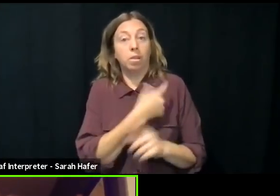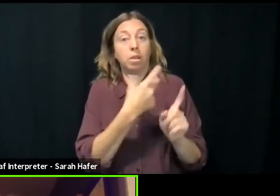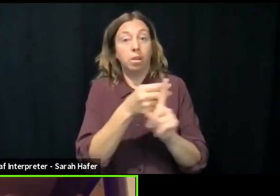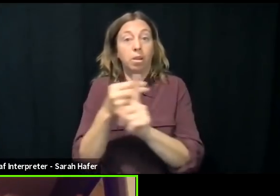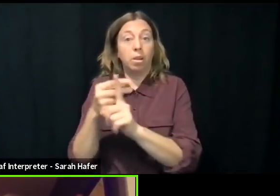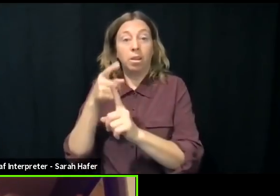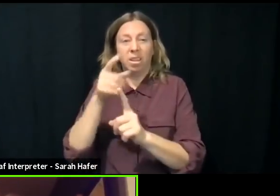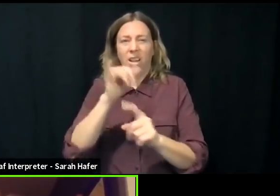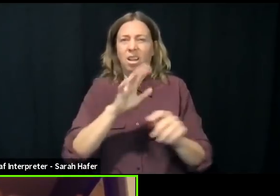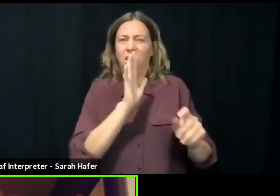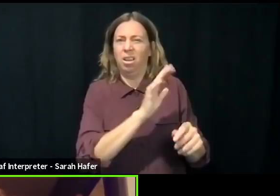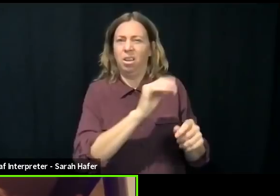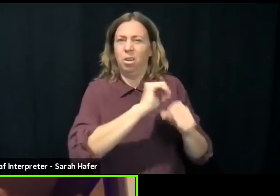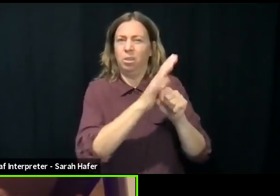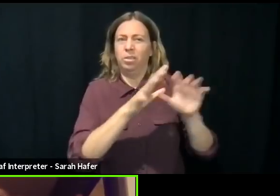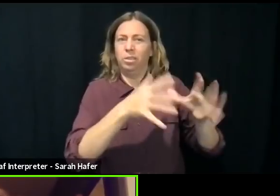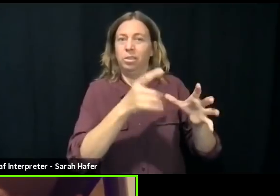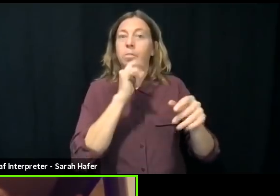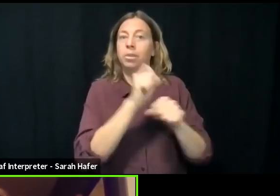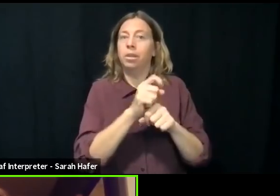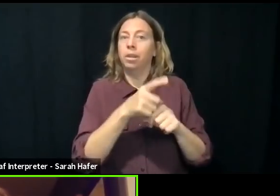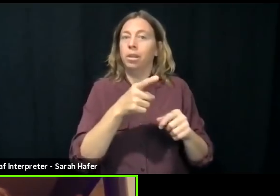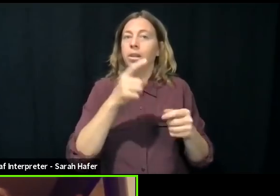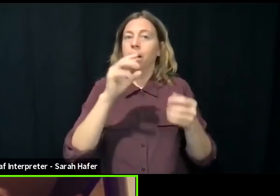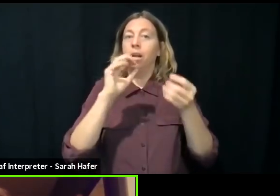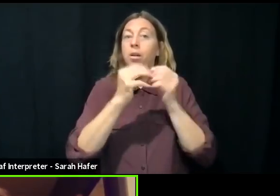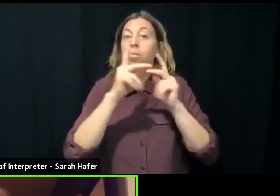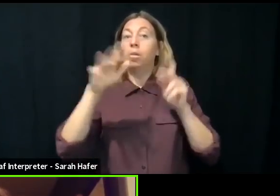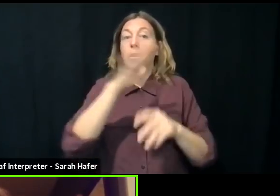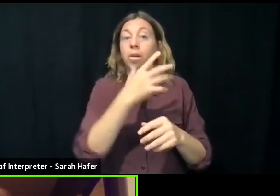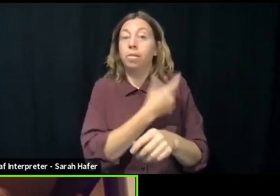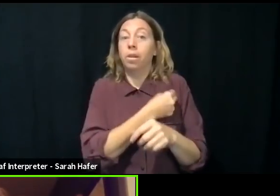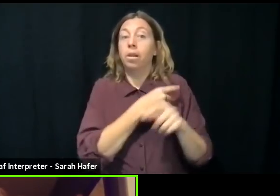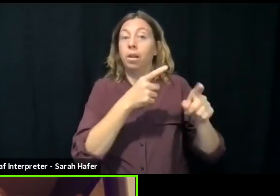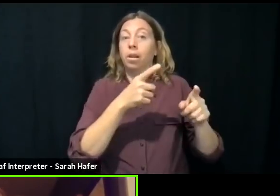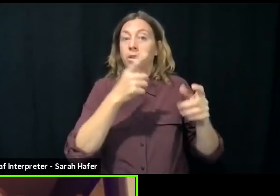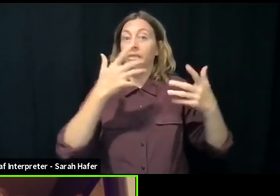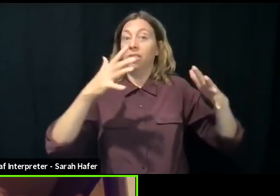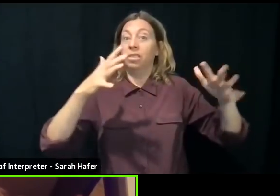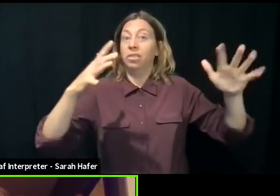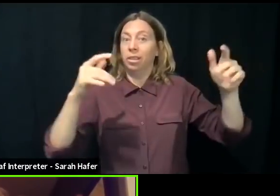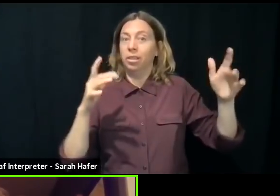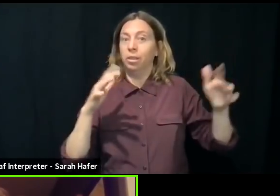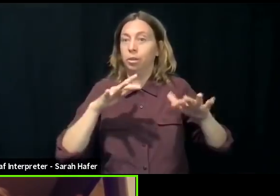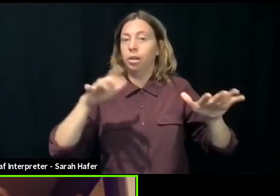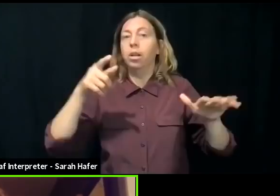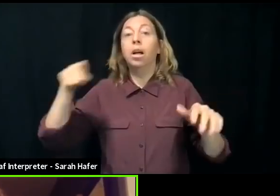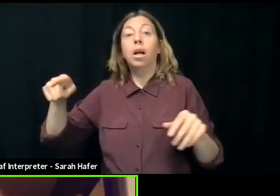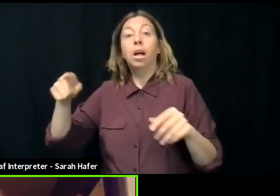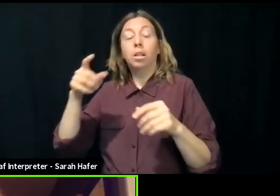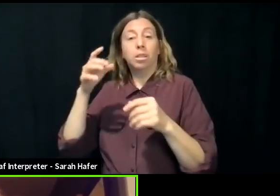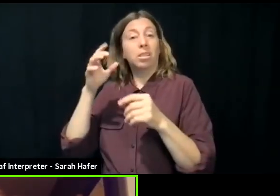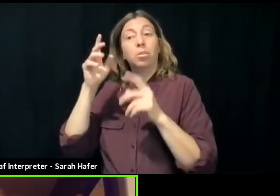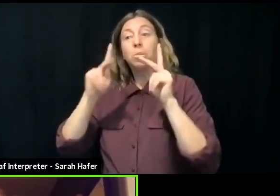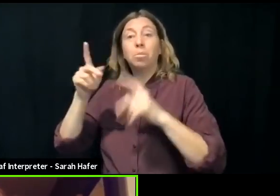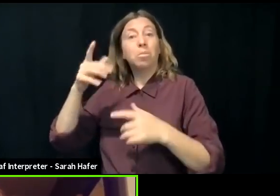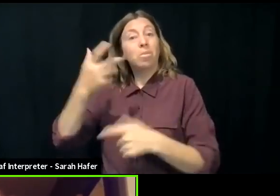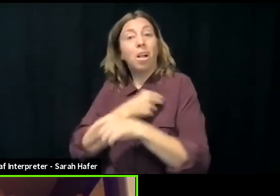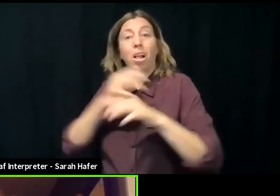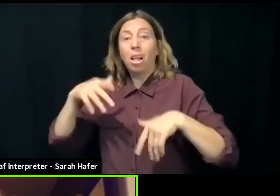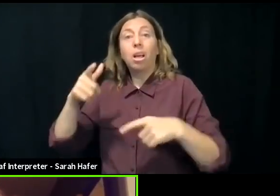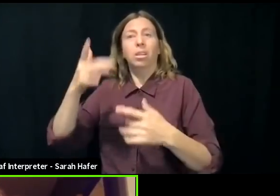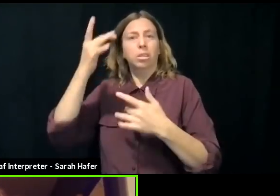pandemic that is raging amongst people who are unvaccinated or have yet to be vaccinated. Last month, OHA posted the latest